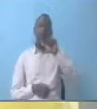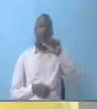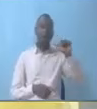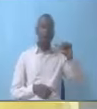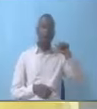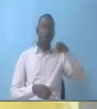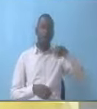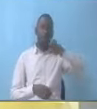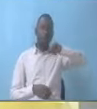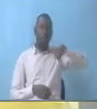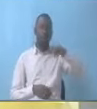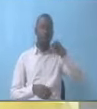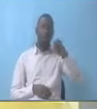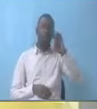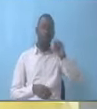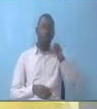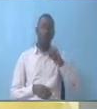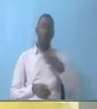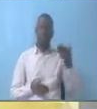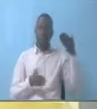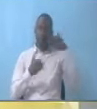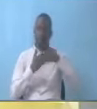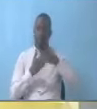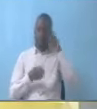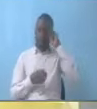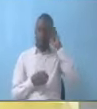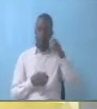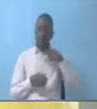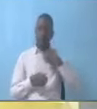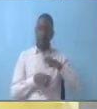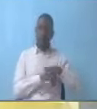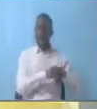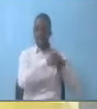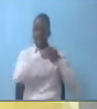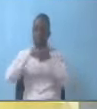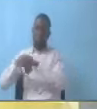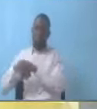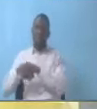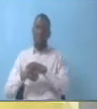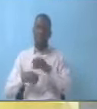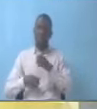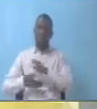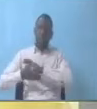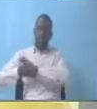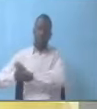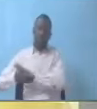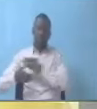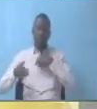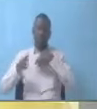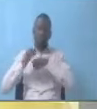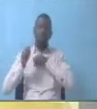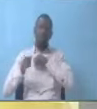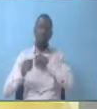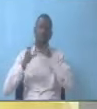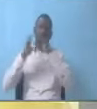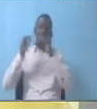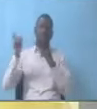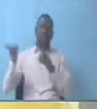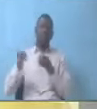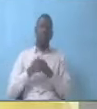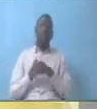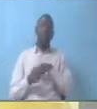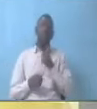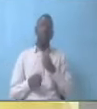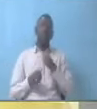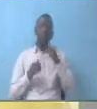the watchman and the military security were there. Watchman bi ak military security bi rek ñoo fa nekkon. And the American embassy offered